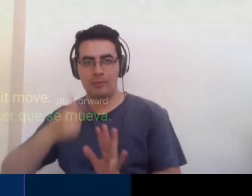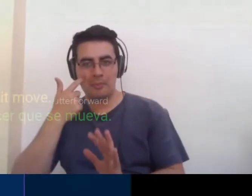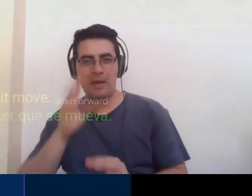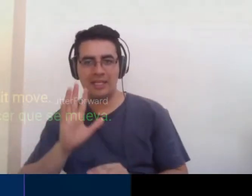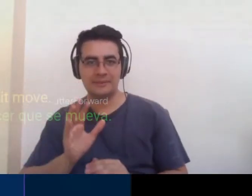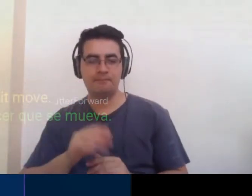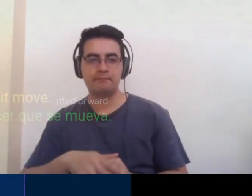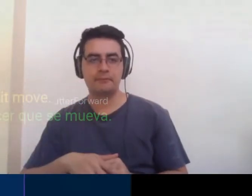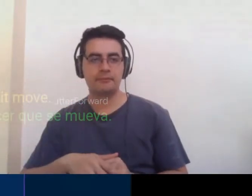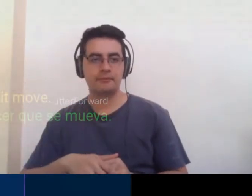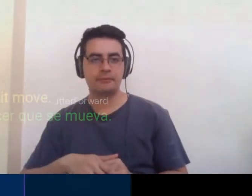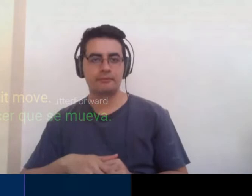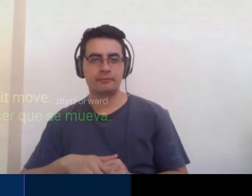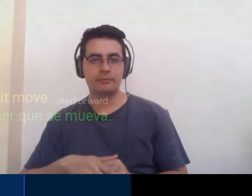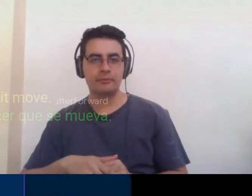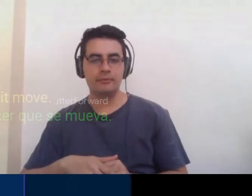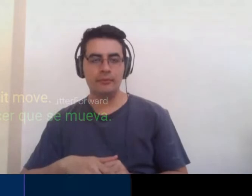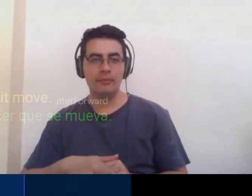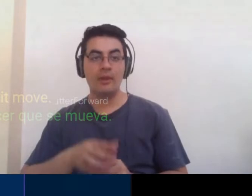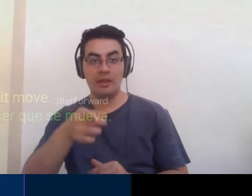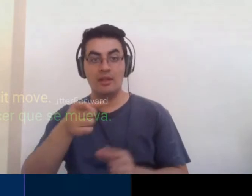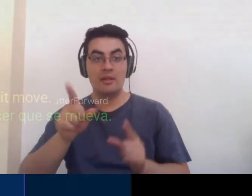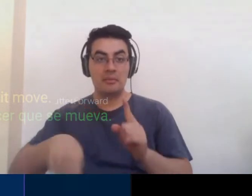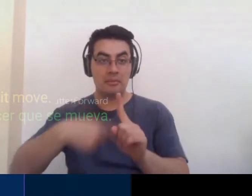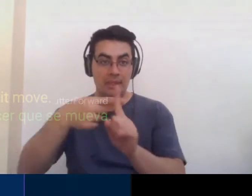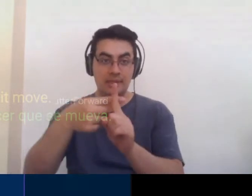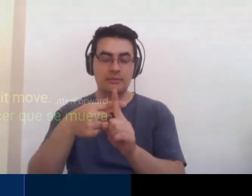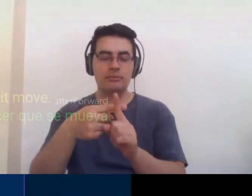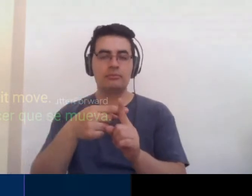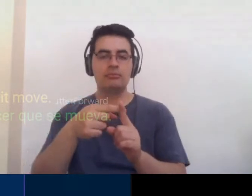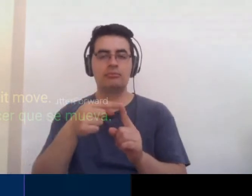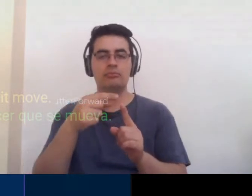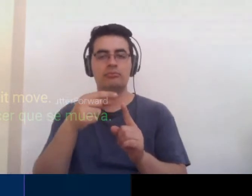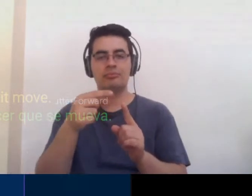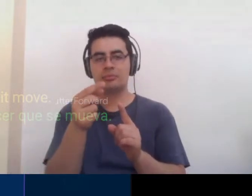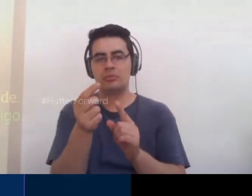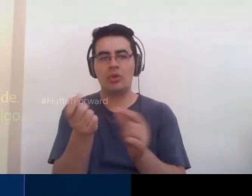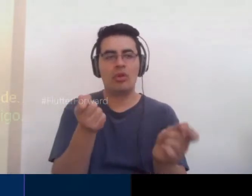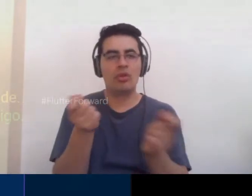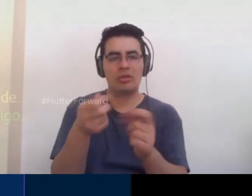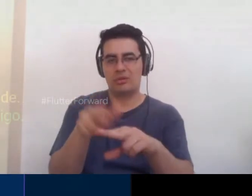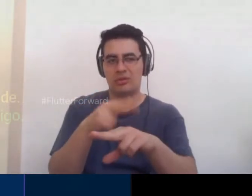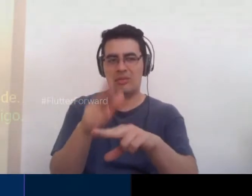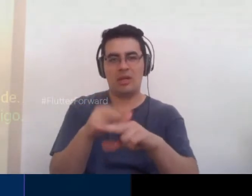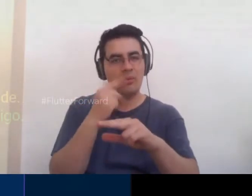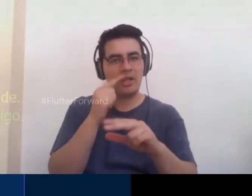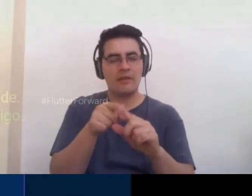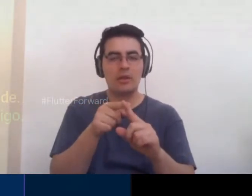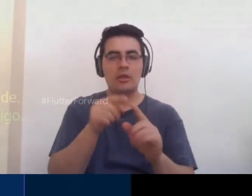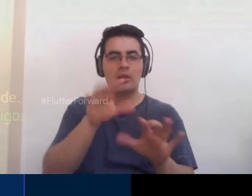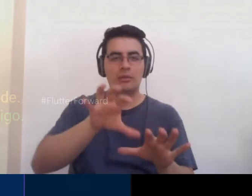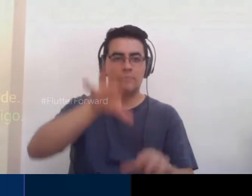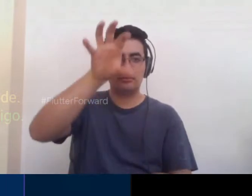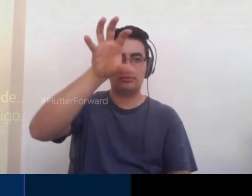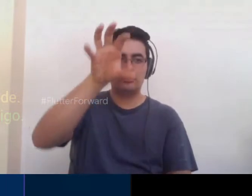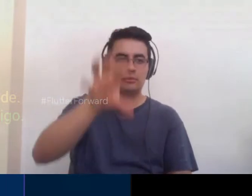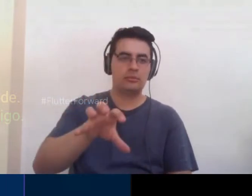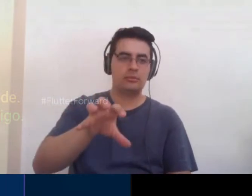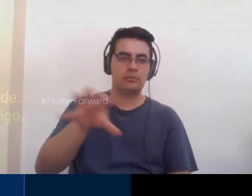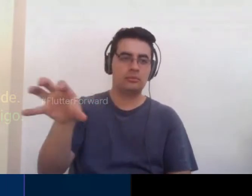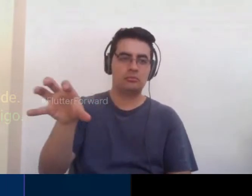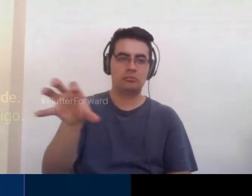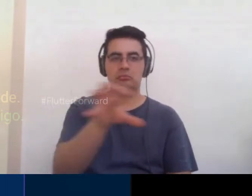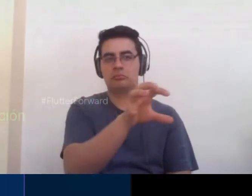And we can use regular animation controllers to make it move. Like before, we're just showing key parts